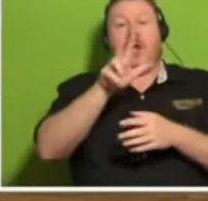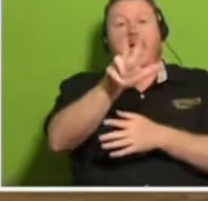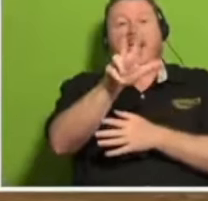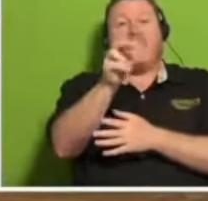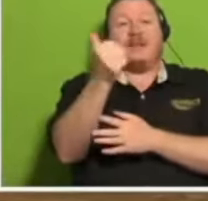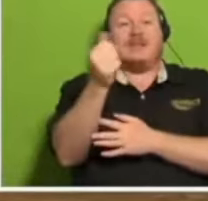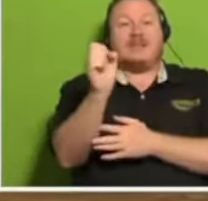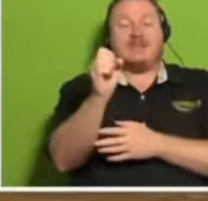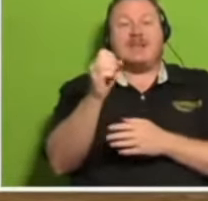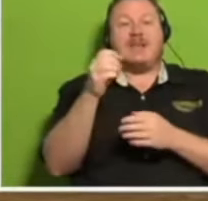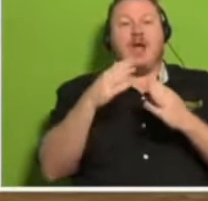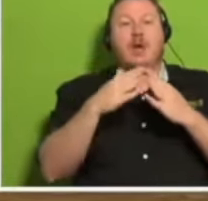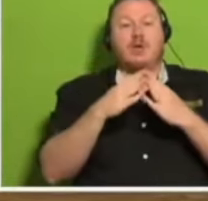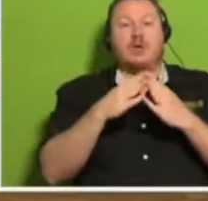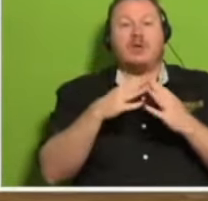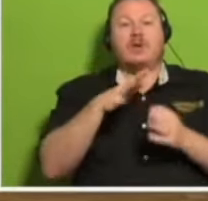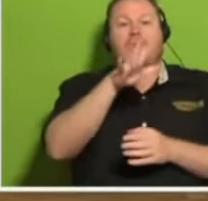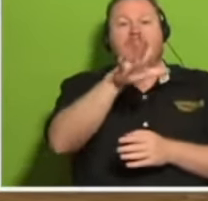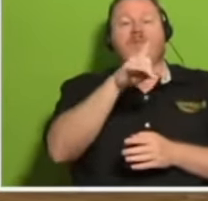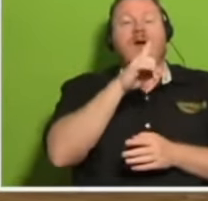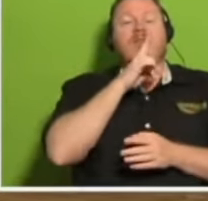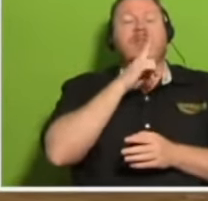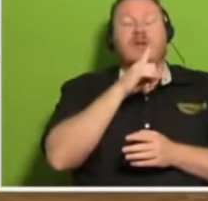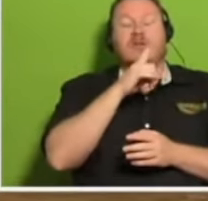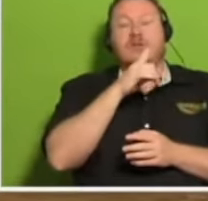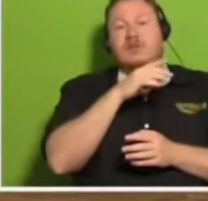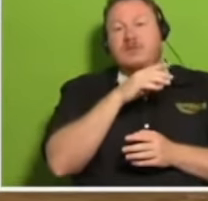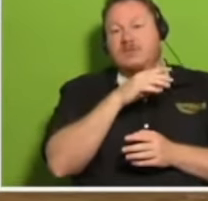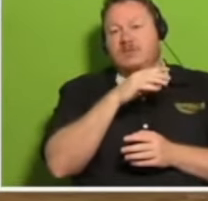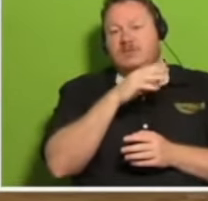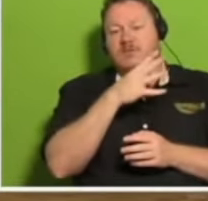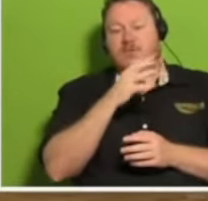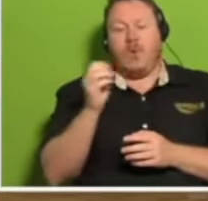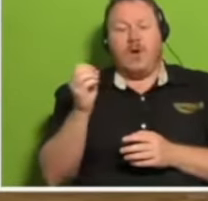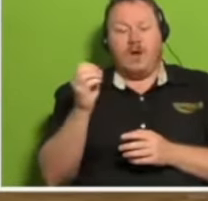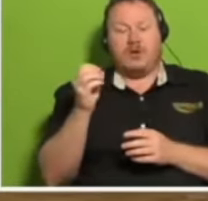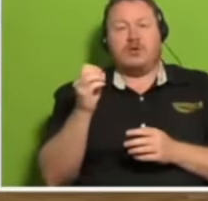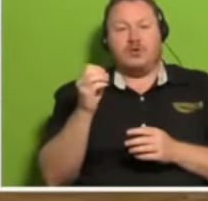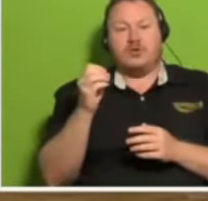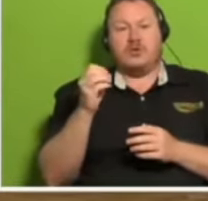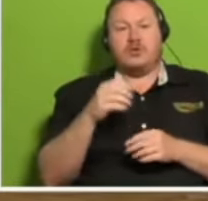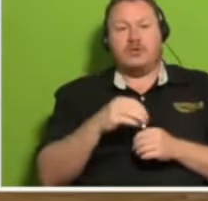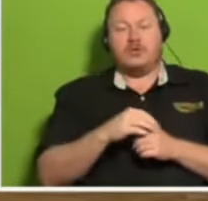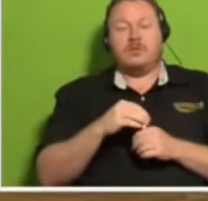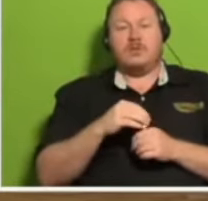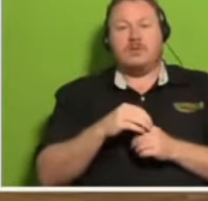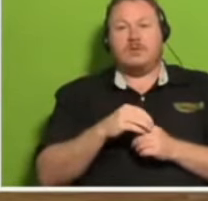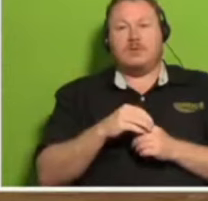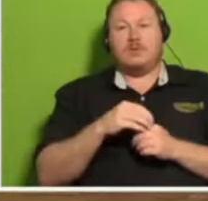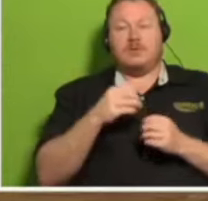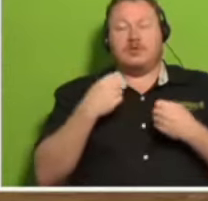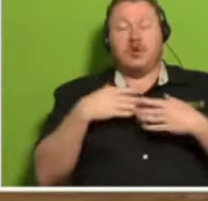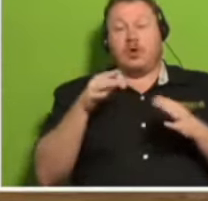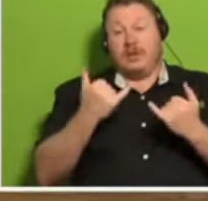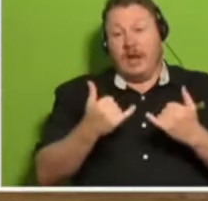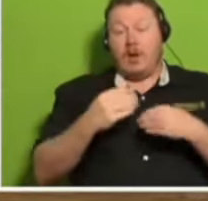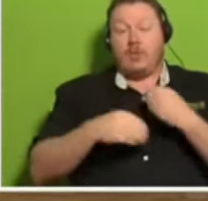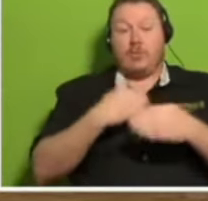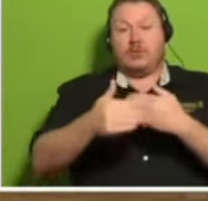have coverage from 5,400 of these. The program's target for this year is to establish an